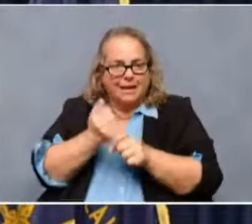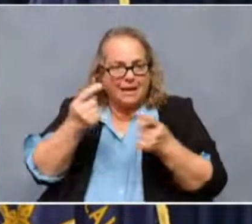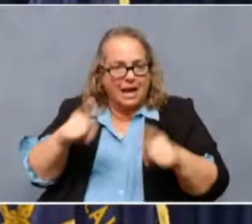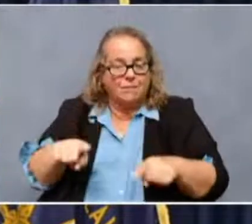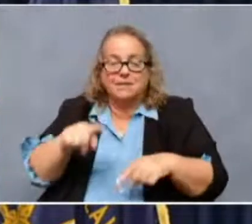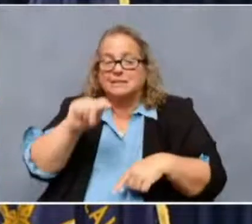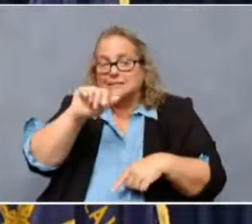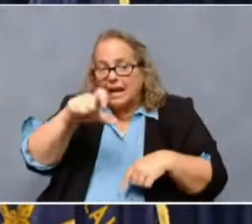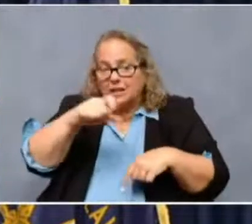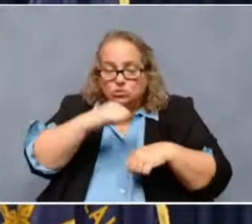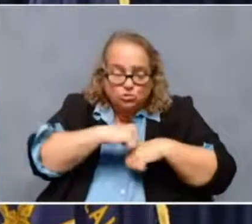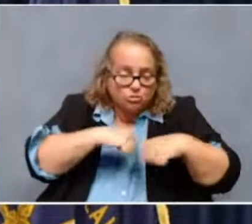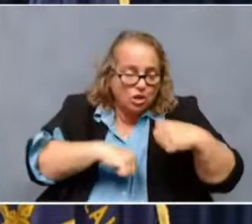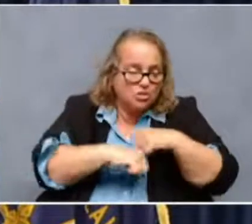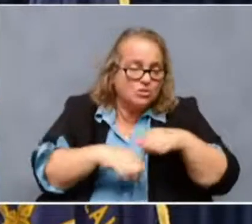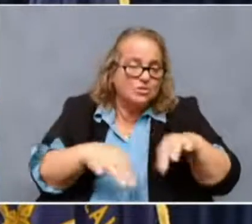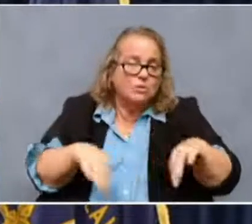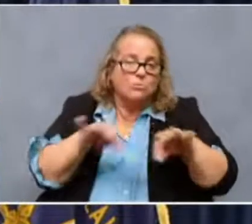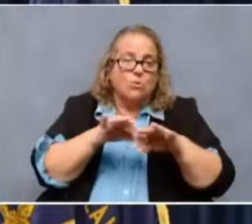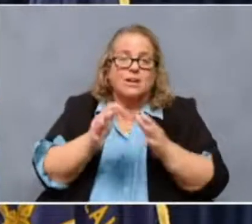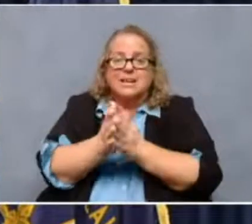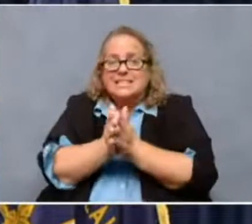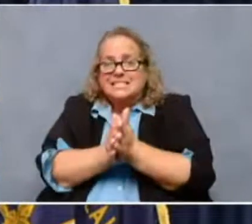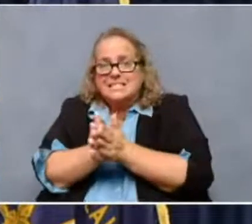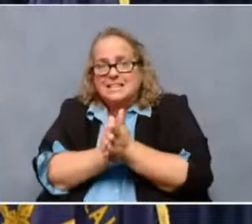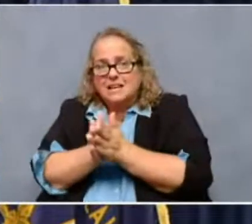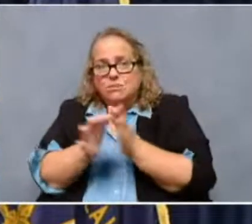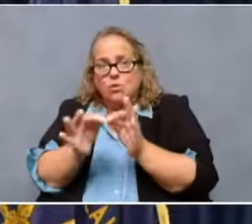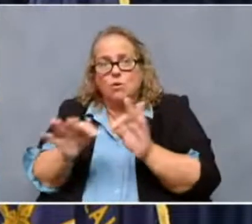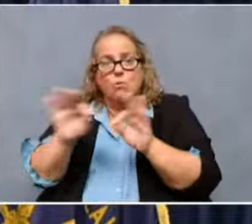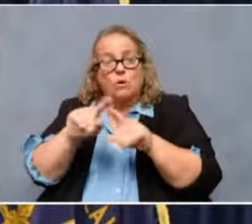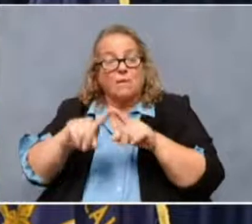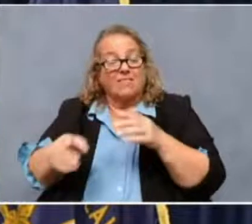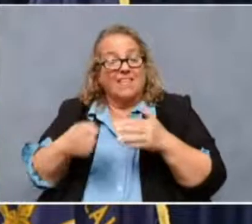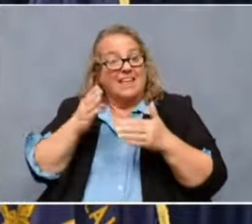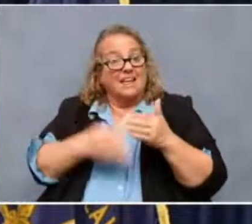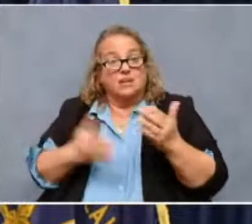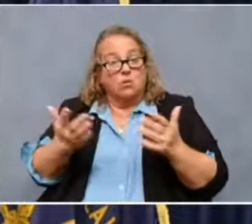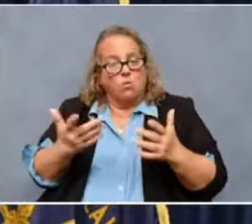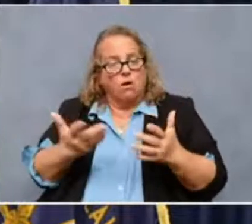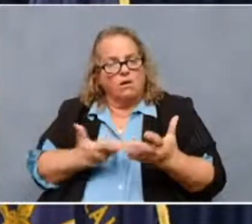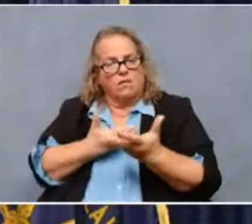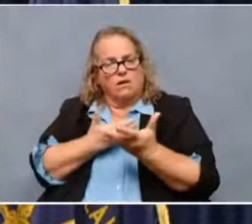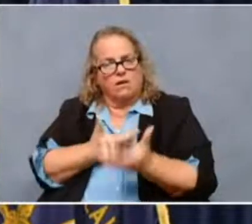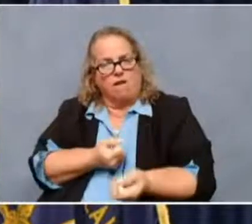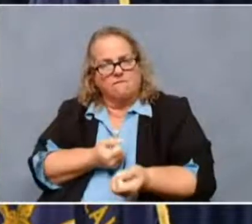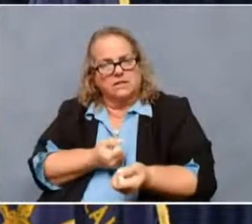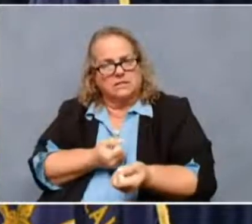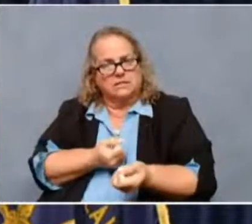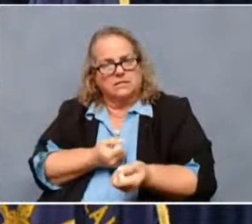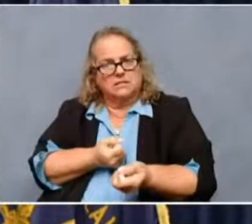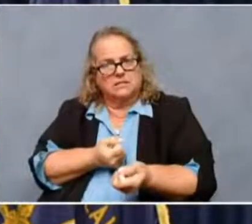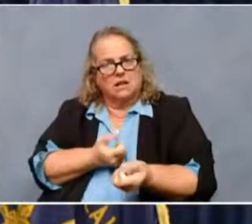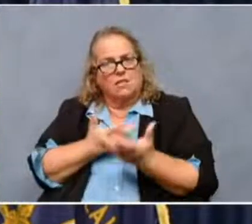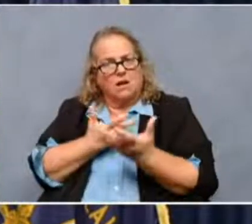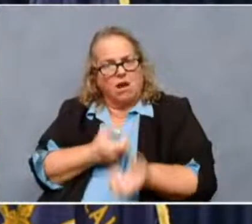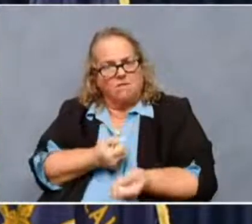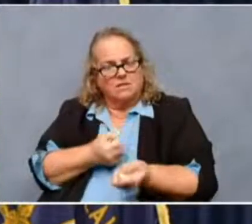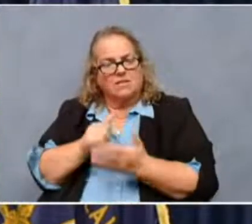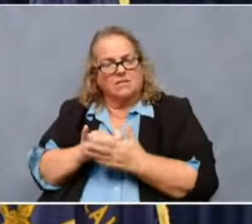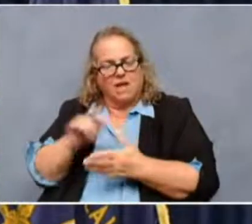can be important. Incentives can be important. But in the end, I believe it's the confidence that the heads of those companies